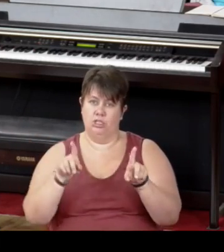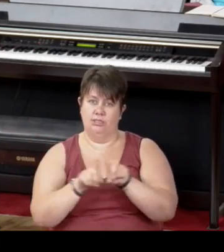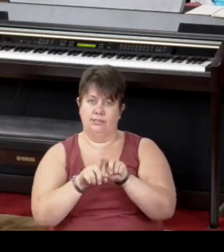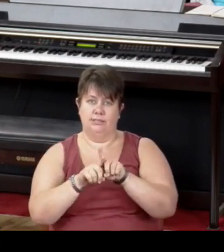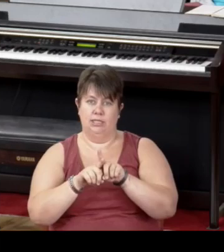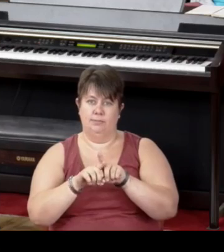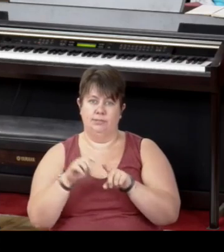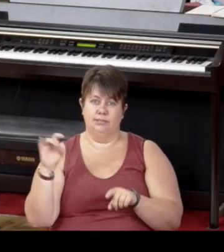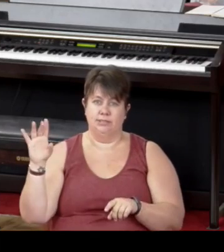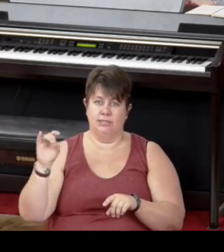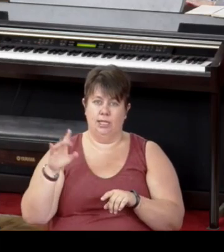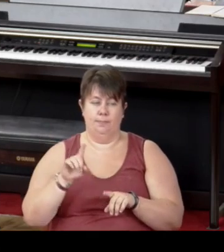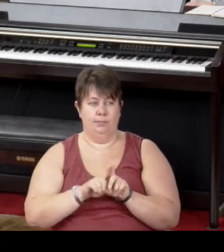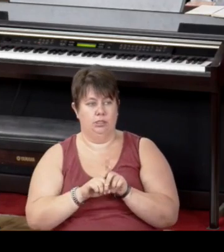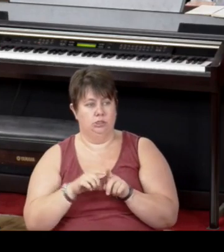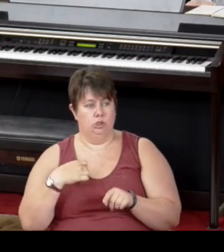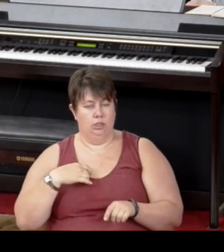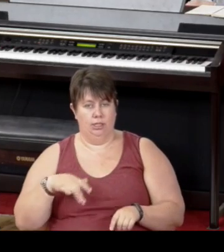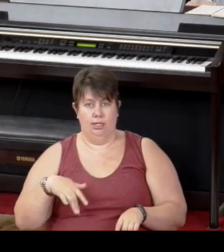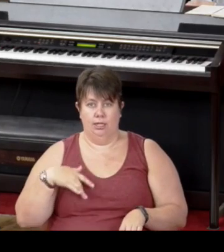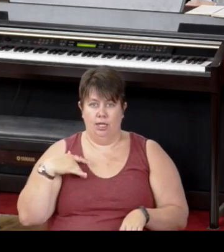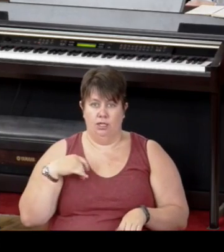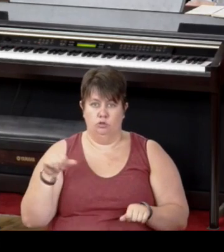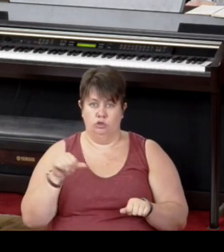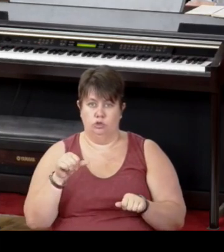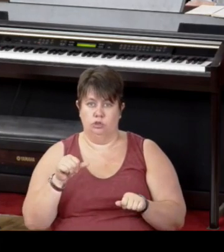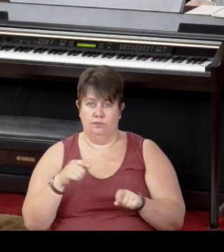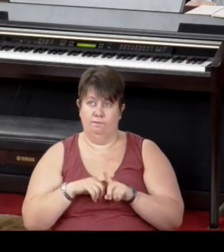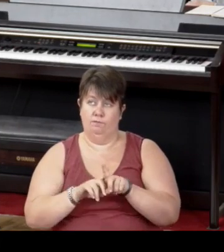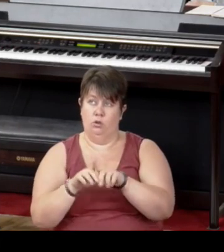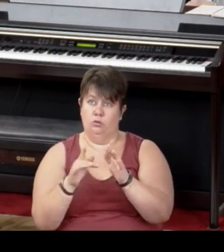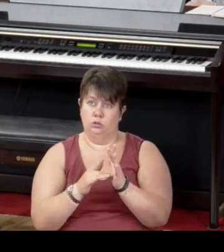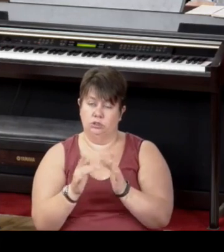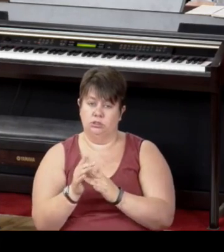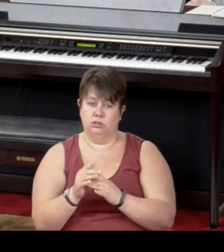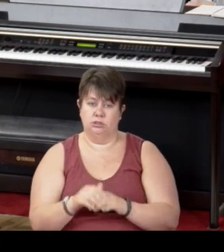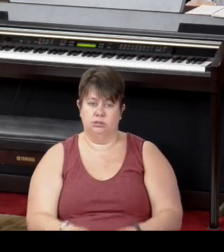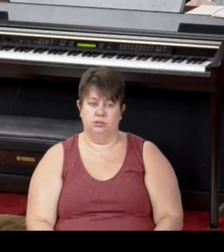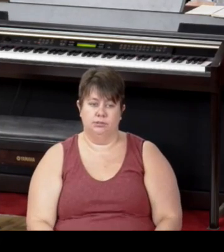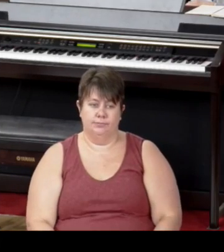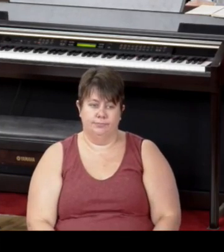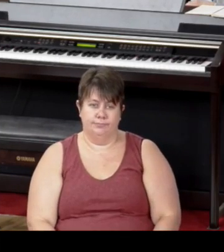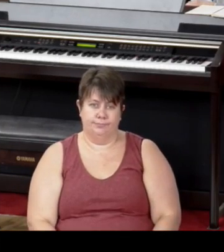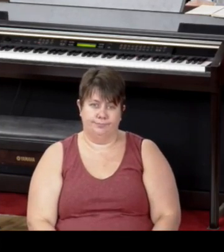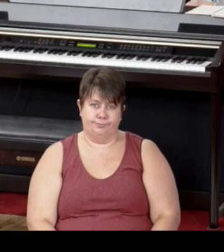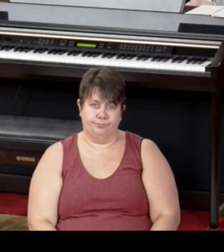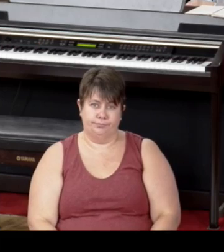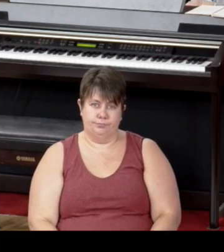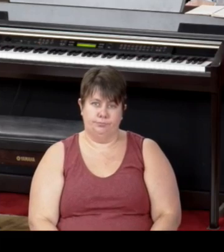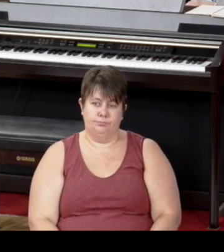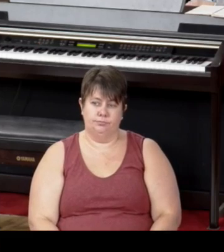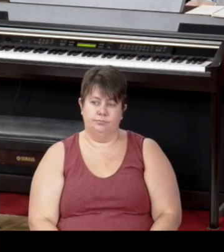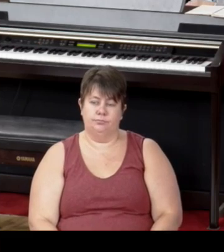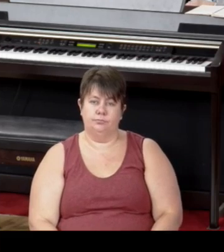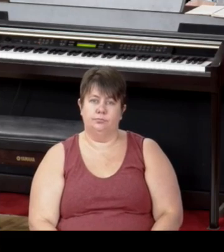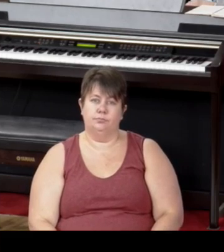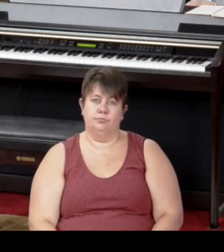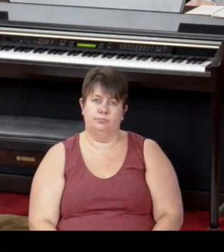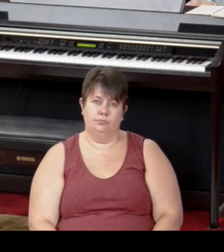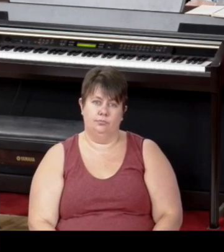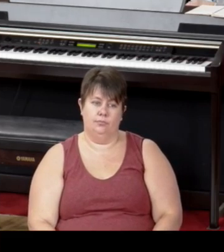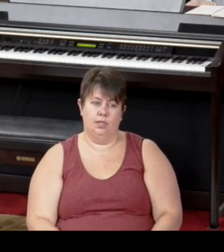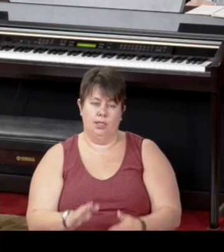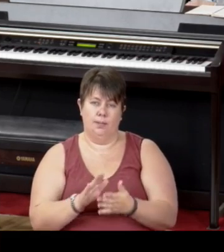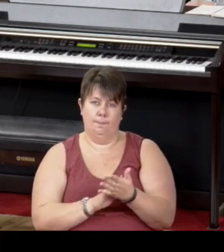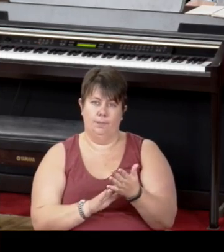are to stand out against that darkness. But not only do we stand out, our lives are also supposed to be promises of the